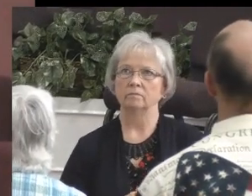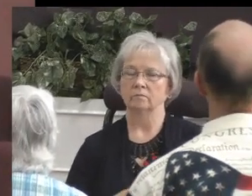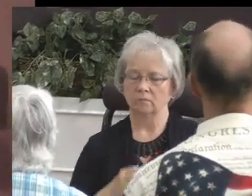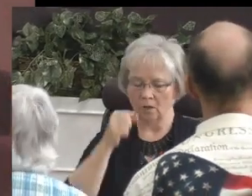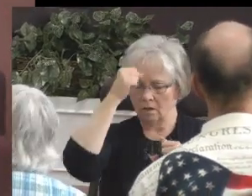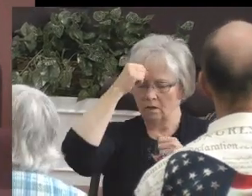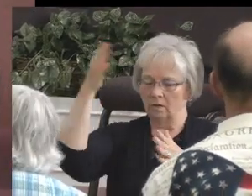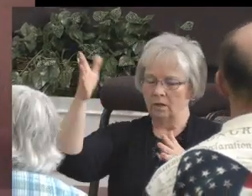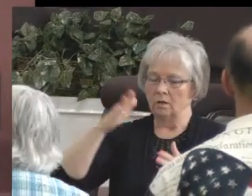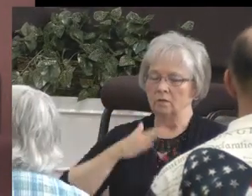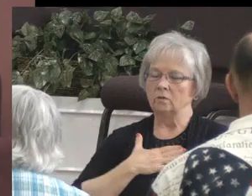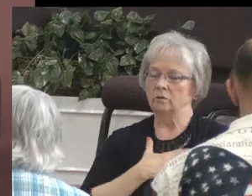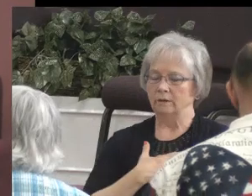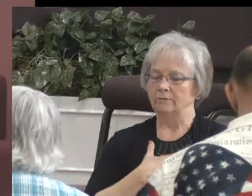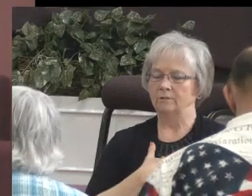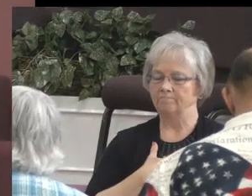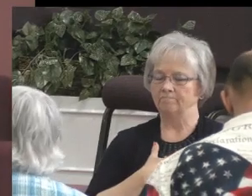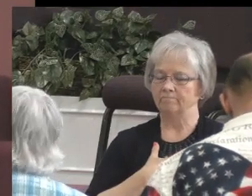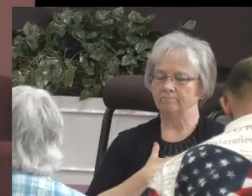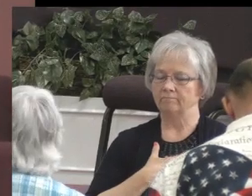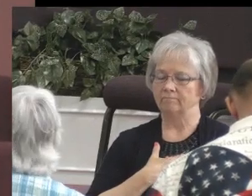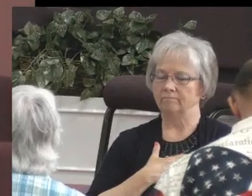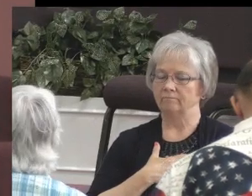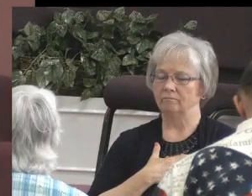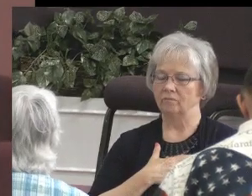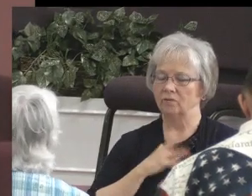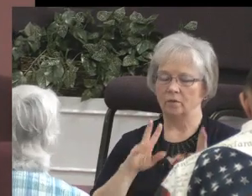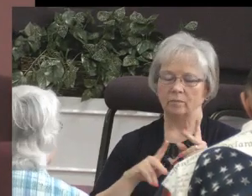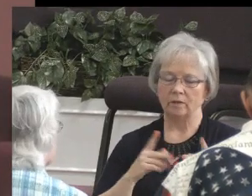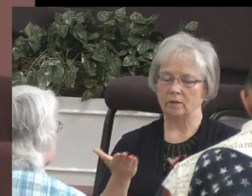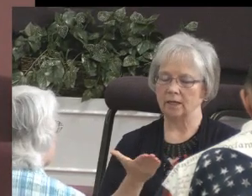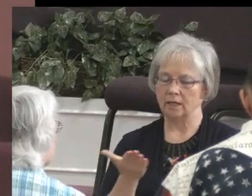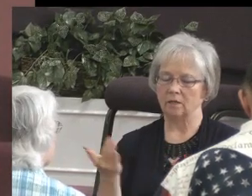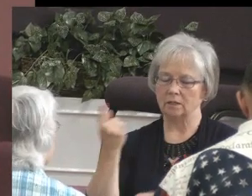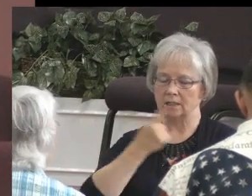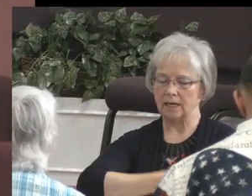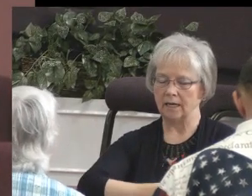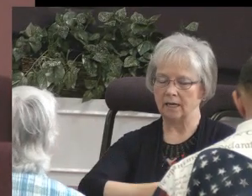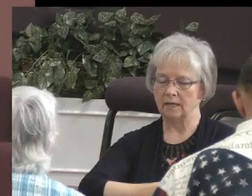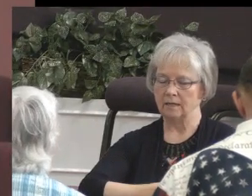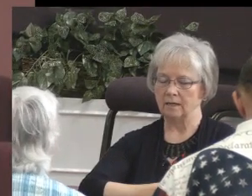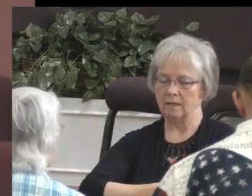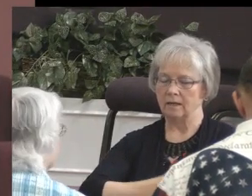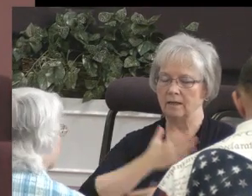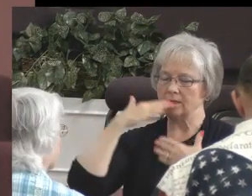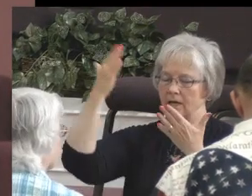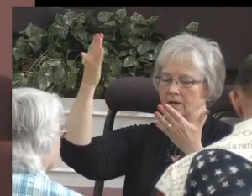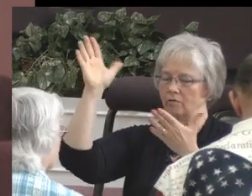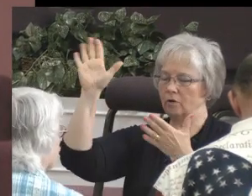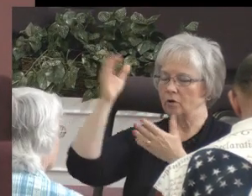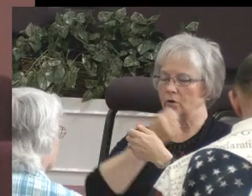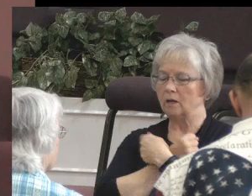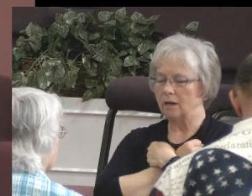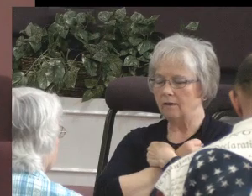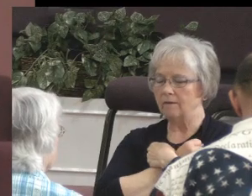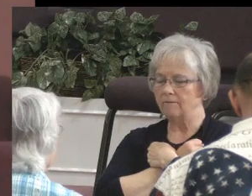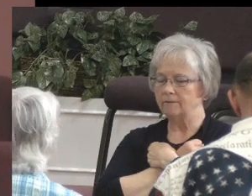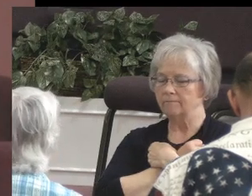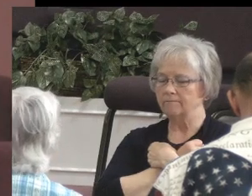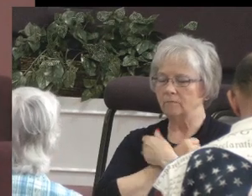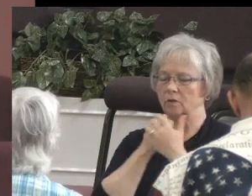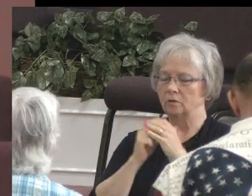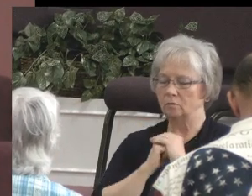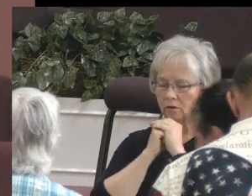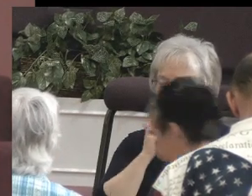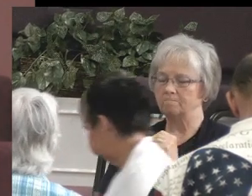Father, we're so grateful for your presence with us here today, Father. We thank you for your love and your devotion and your watch care over us. We thank you for our